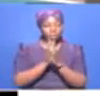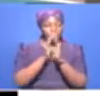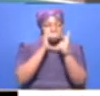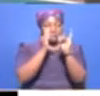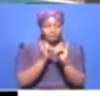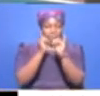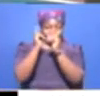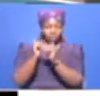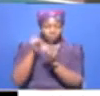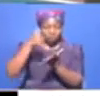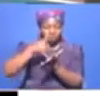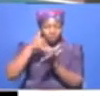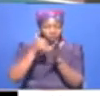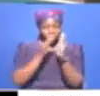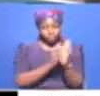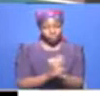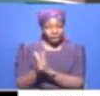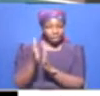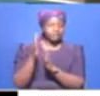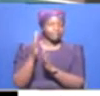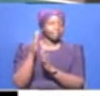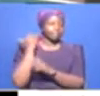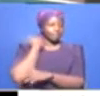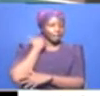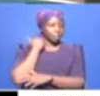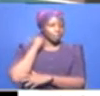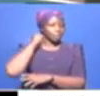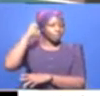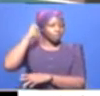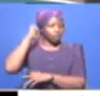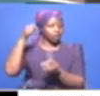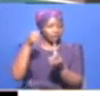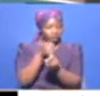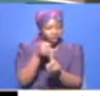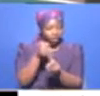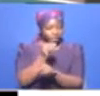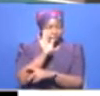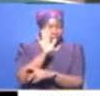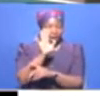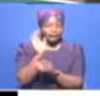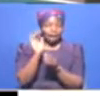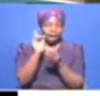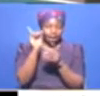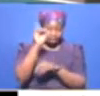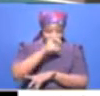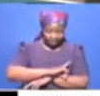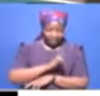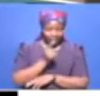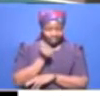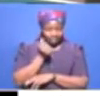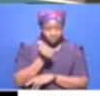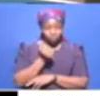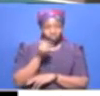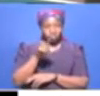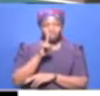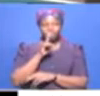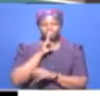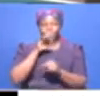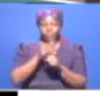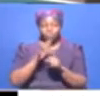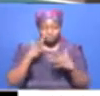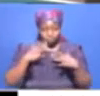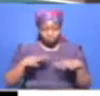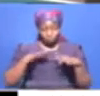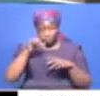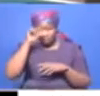crime and political violence that their days are numbered. Mohammed assured residents that the government is on alert to